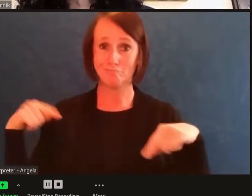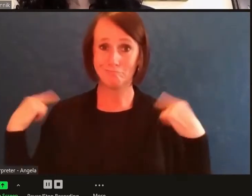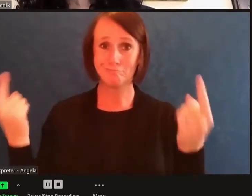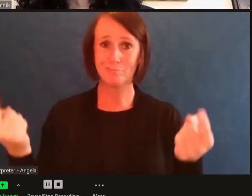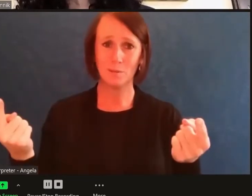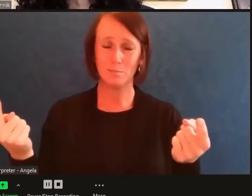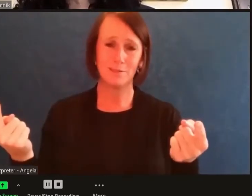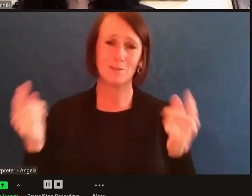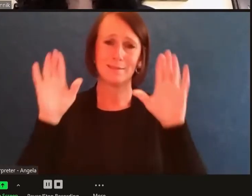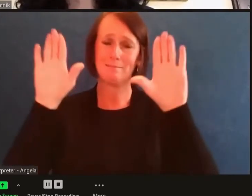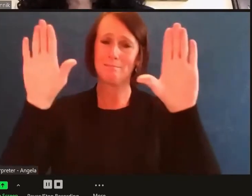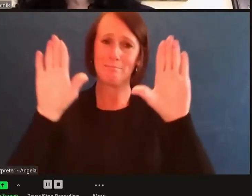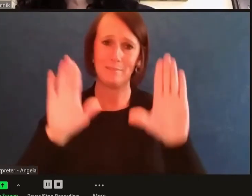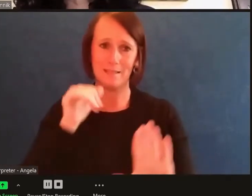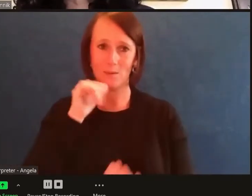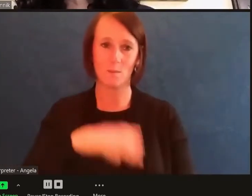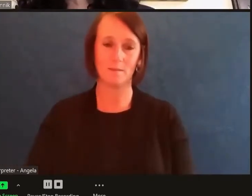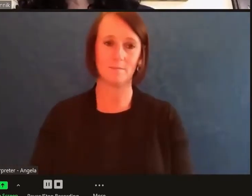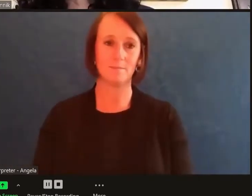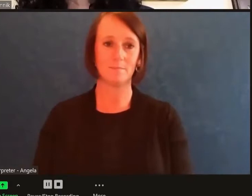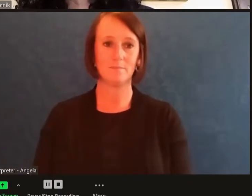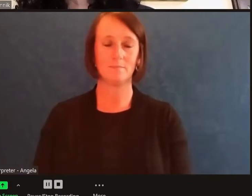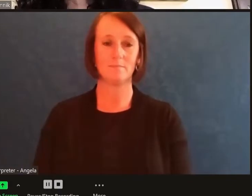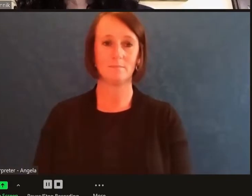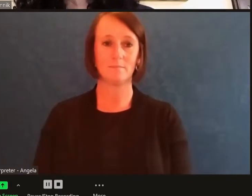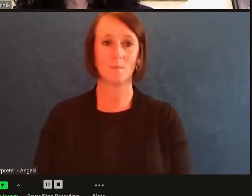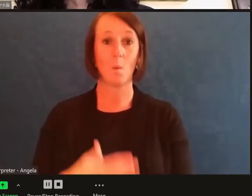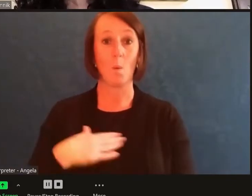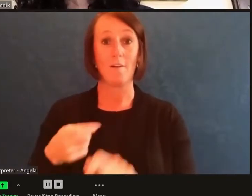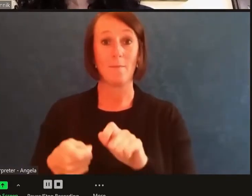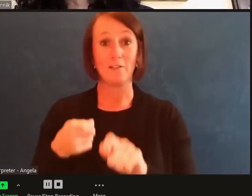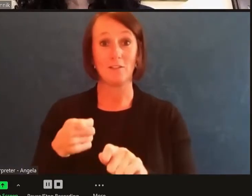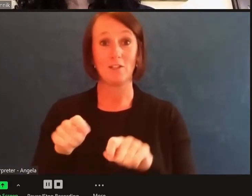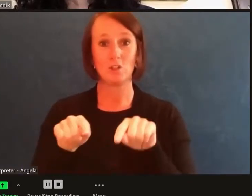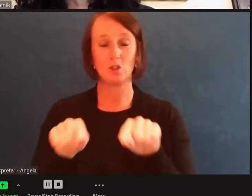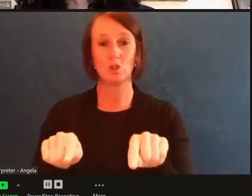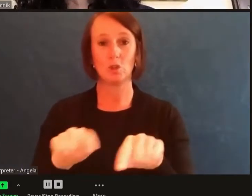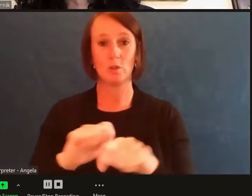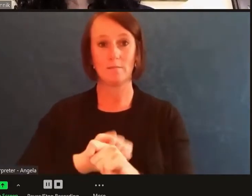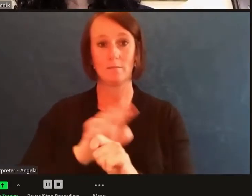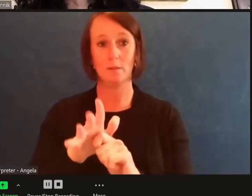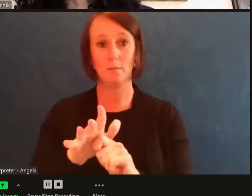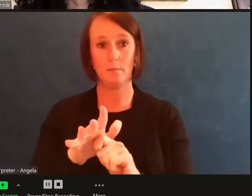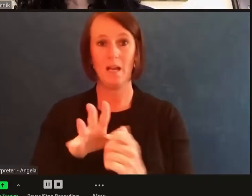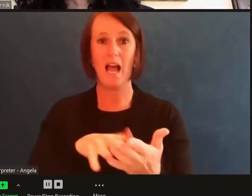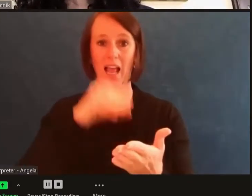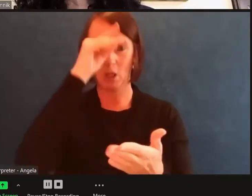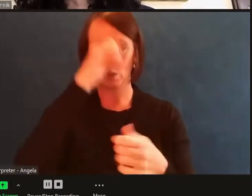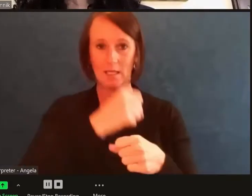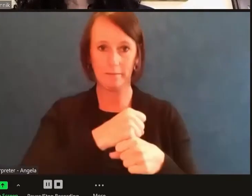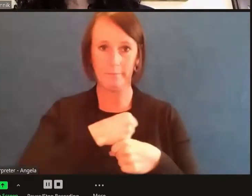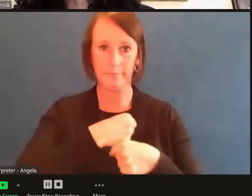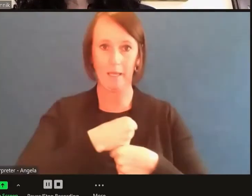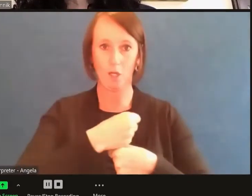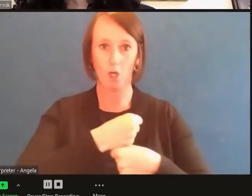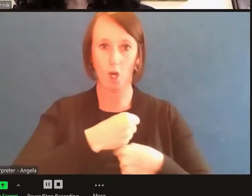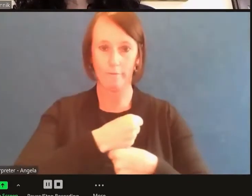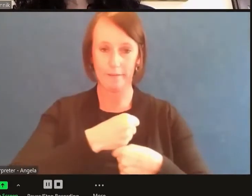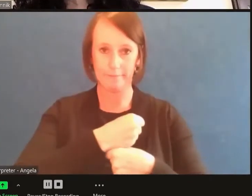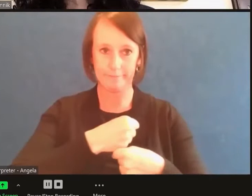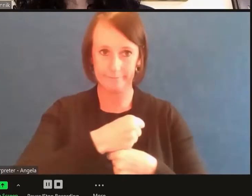now. One of my little changes during this is I learned how to make coffee. I don't drink coffee, but we have this